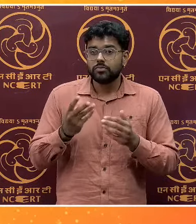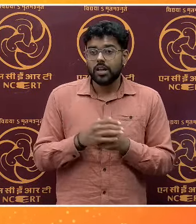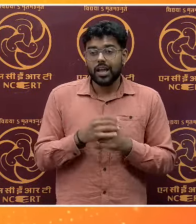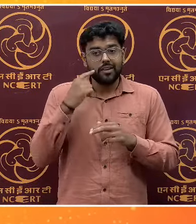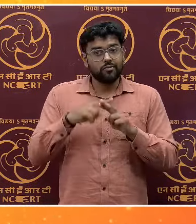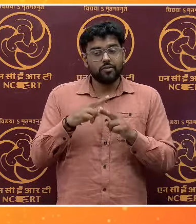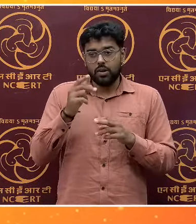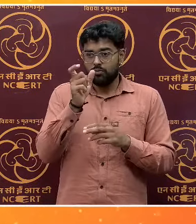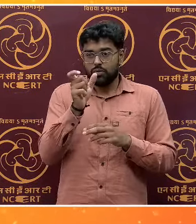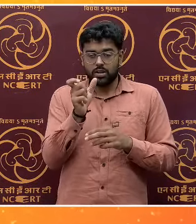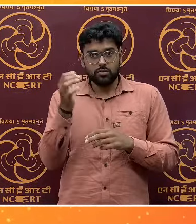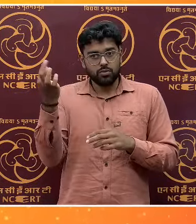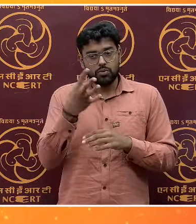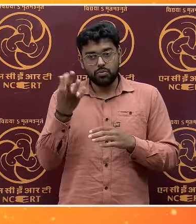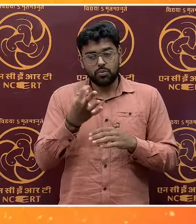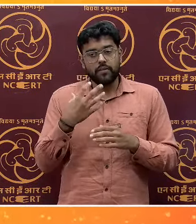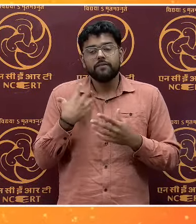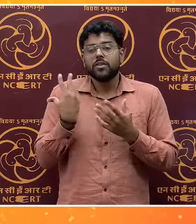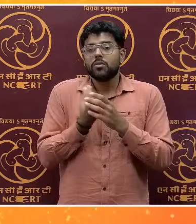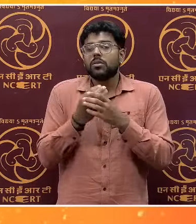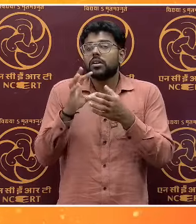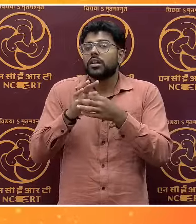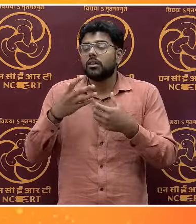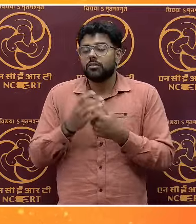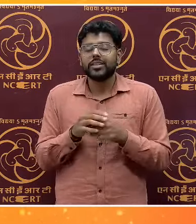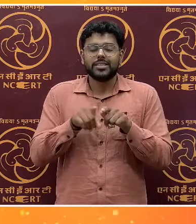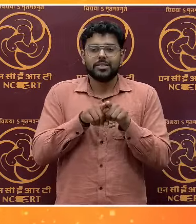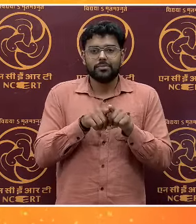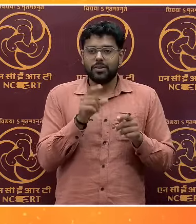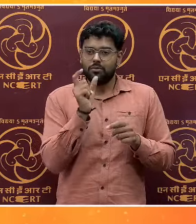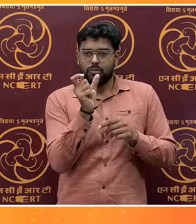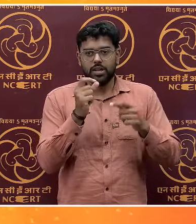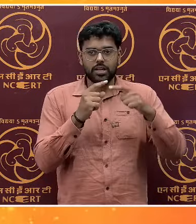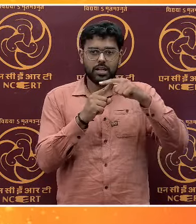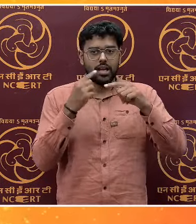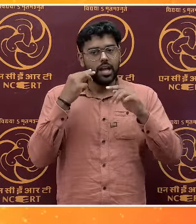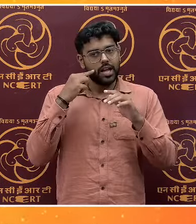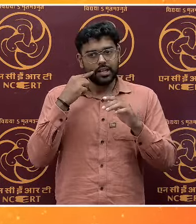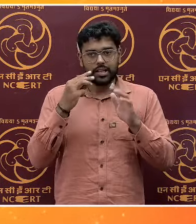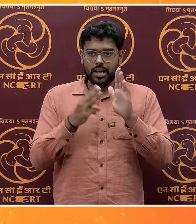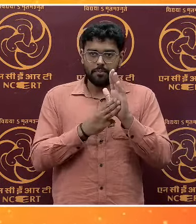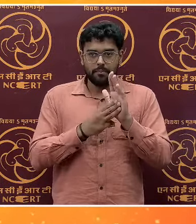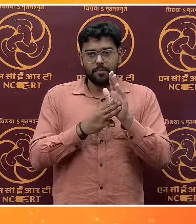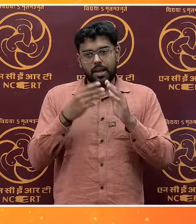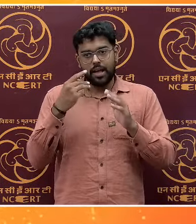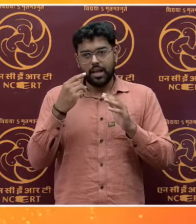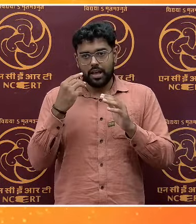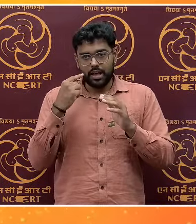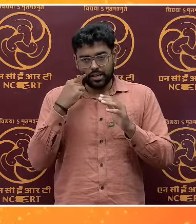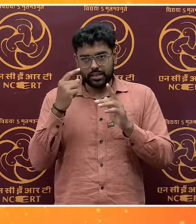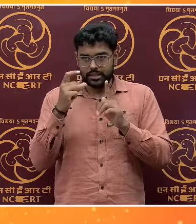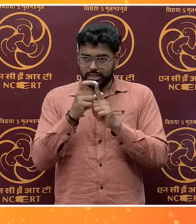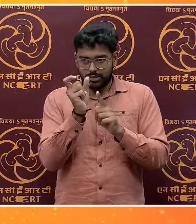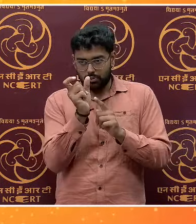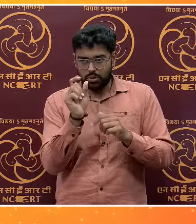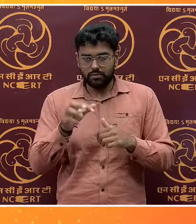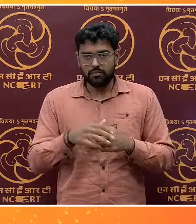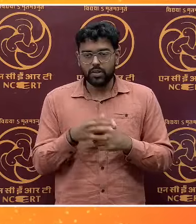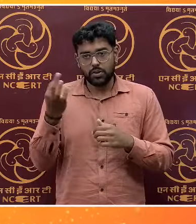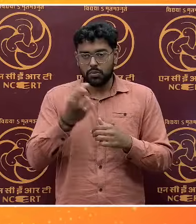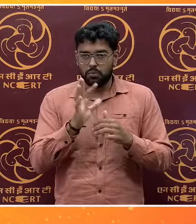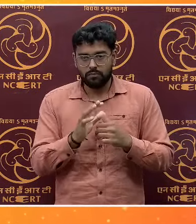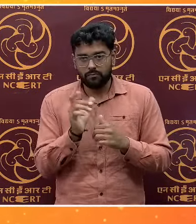unfamiliar words, ma'am, I'll tell you. Like if there is a word timid Hmm. and we don't know the meaning, so we should see